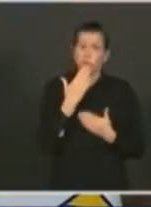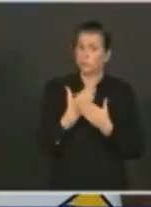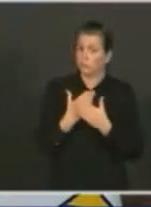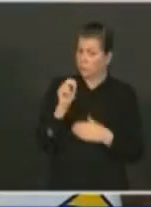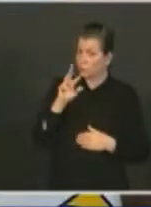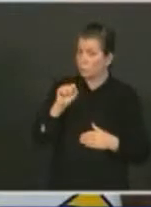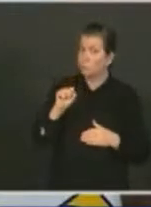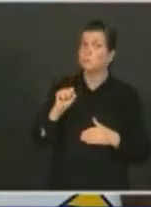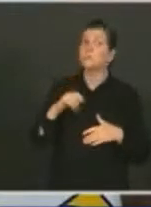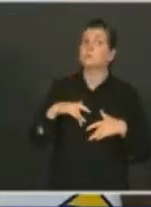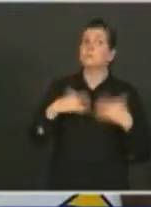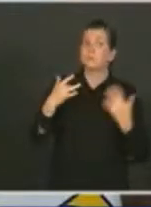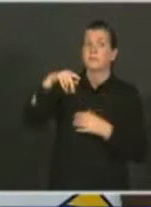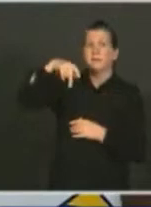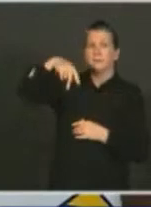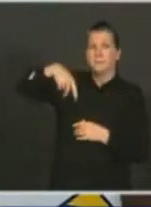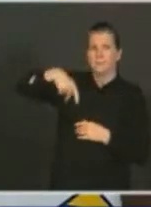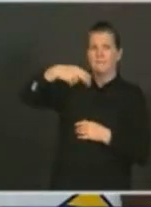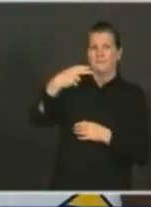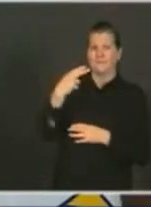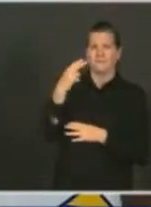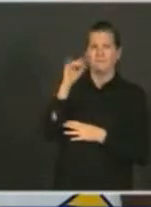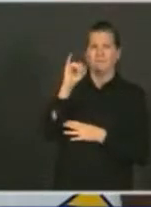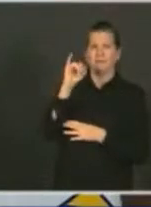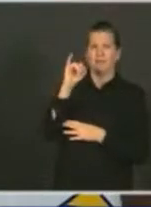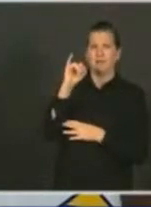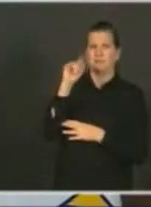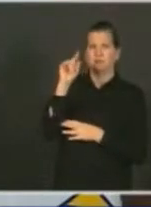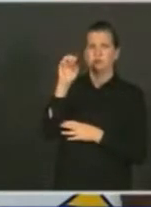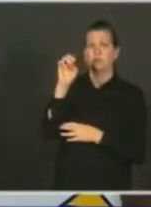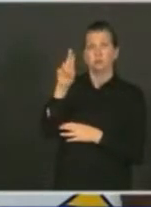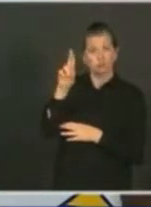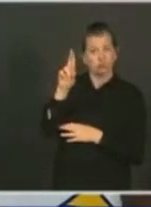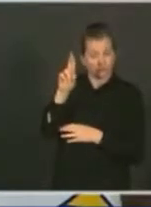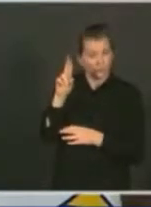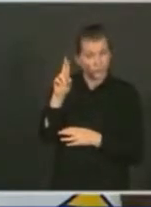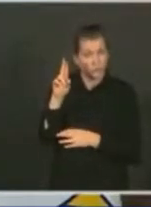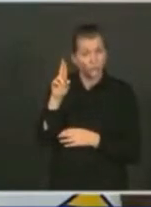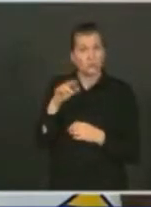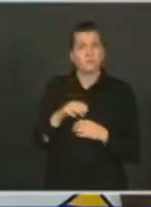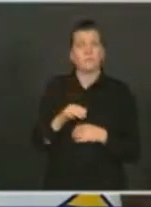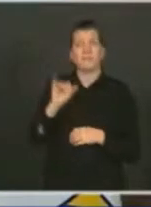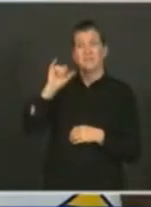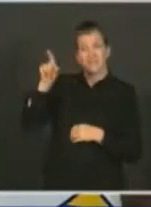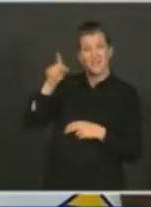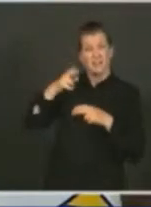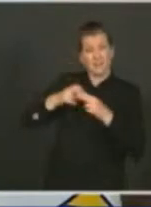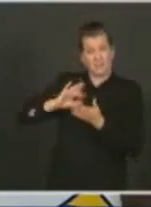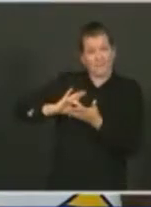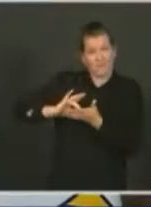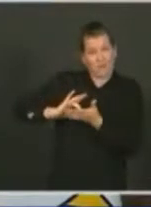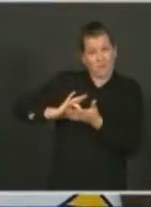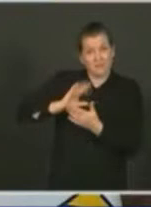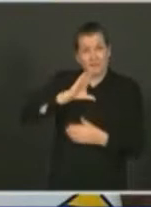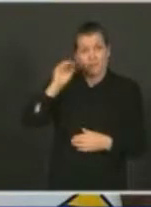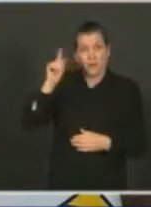Pfizer's vaccine. The Pfizer vaccine trial showed 90%